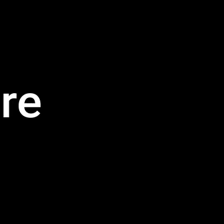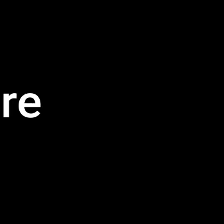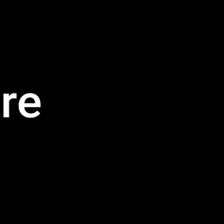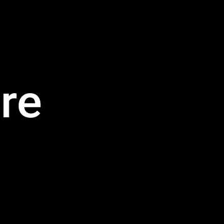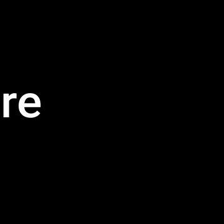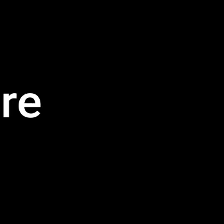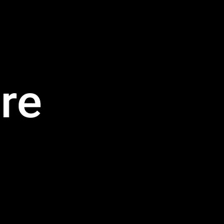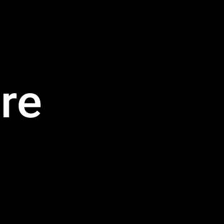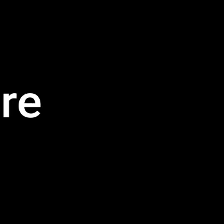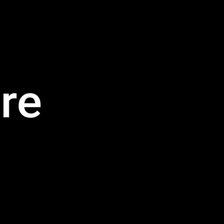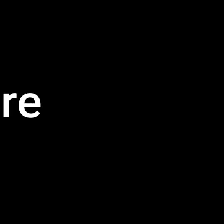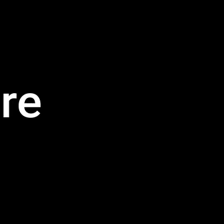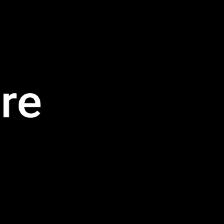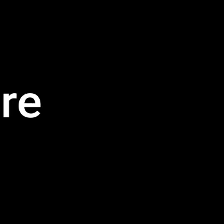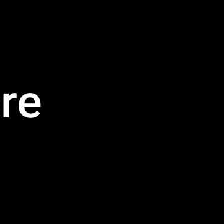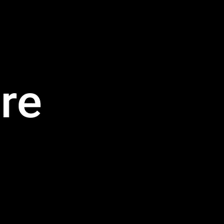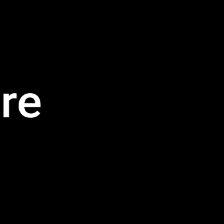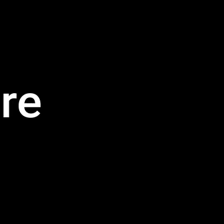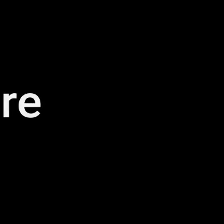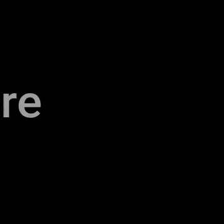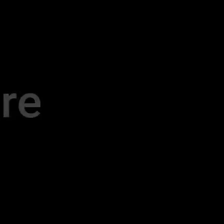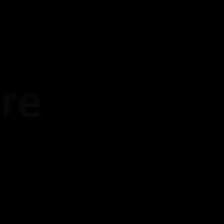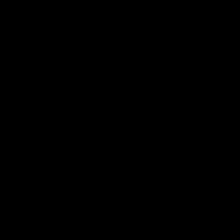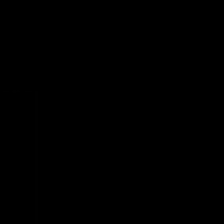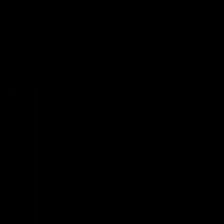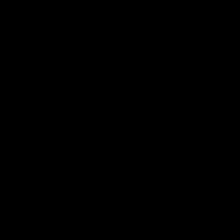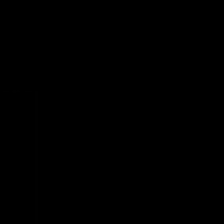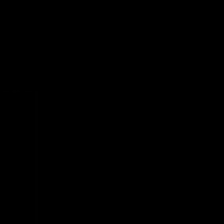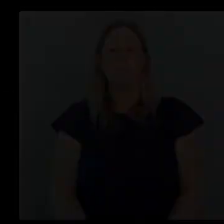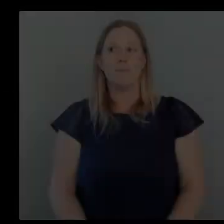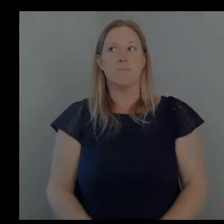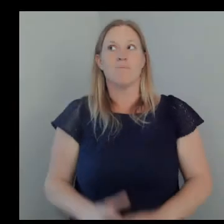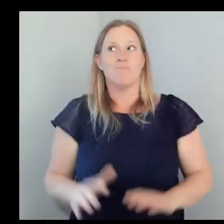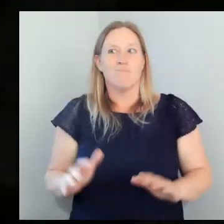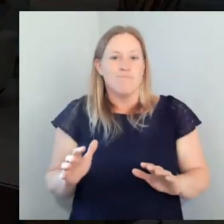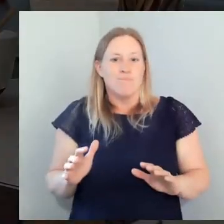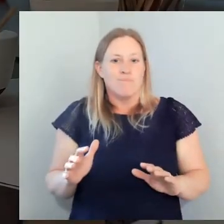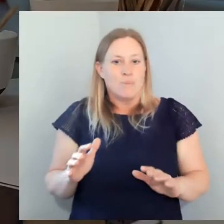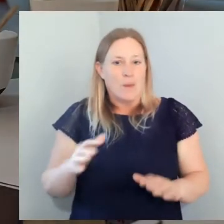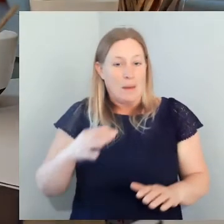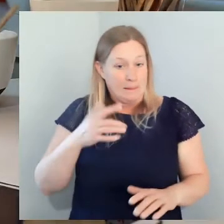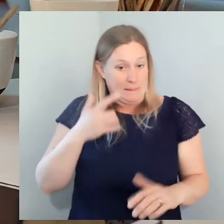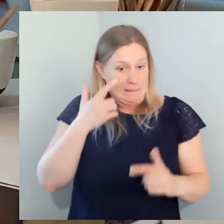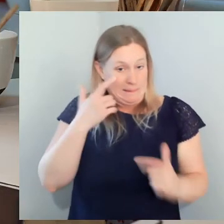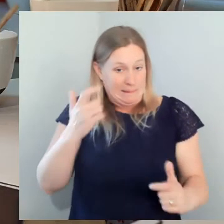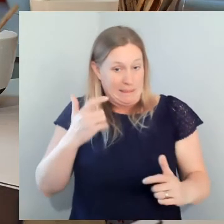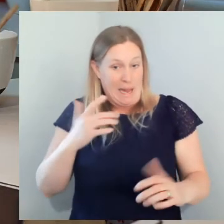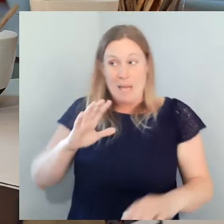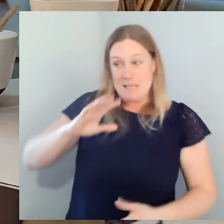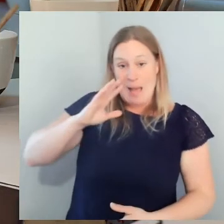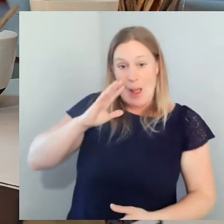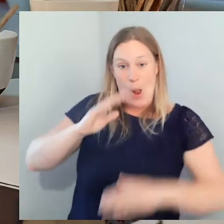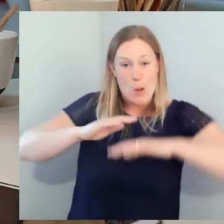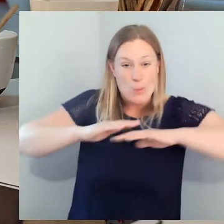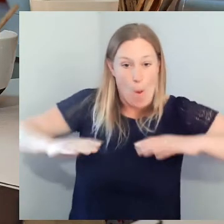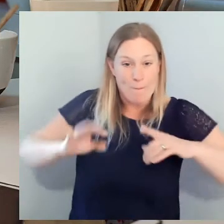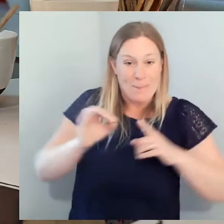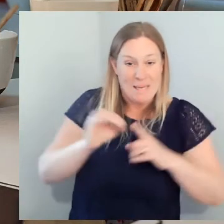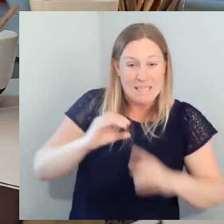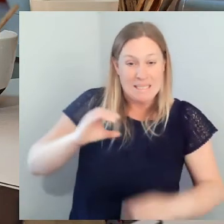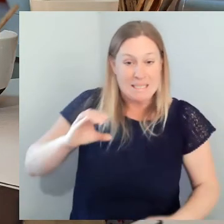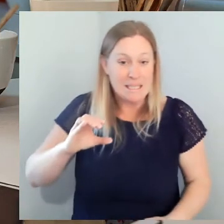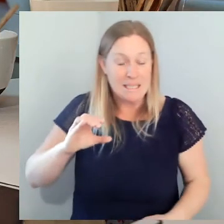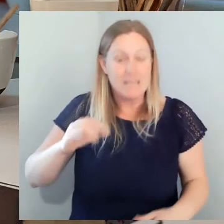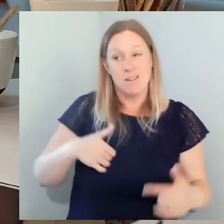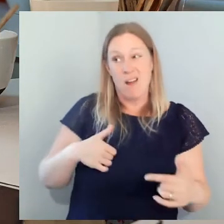Talk to Her by Denise Gow. Read by Jiggy Bhore. At the risk of sounding very